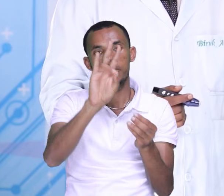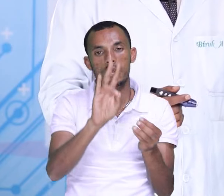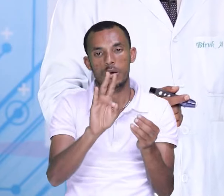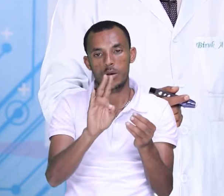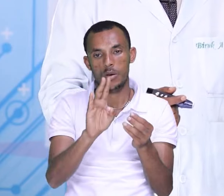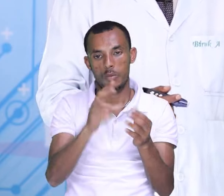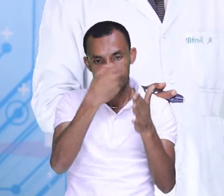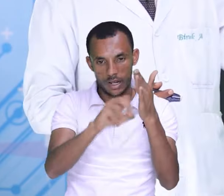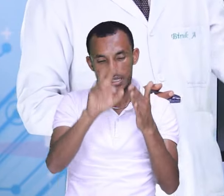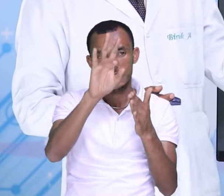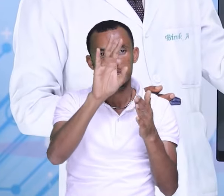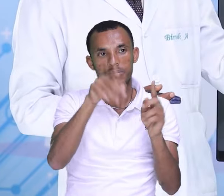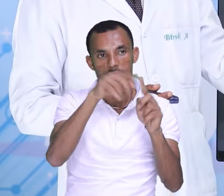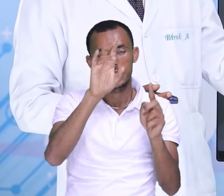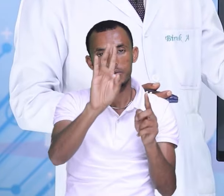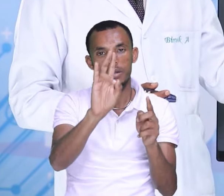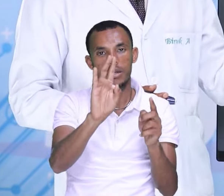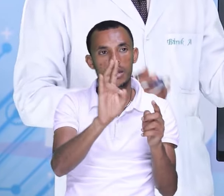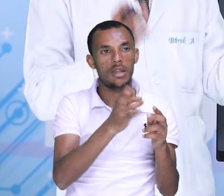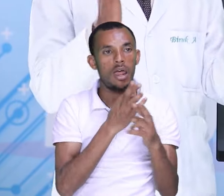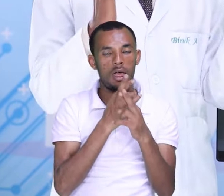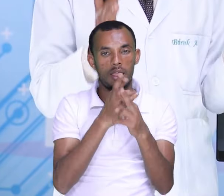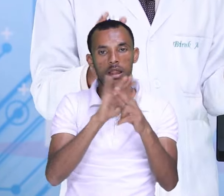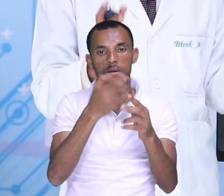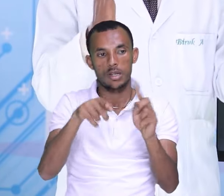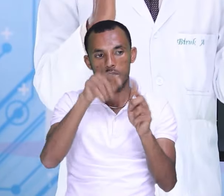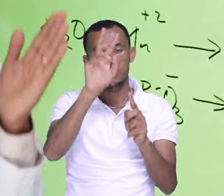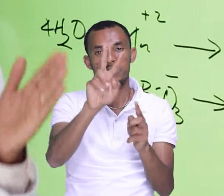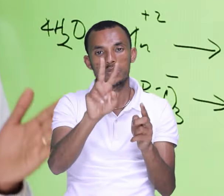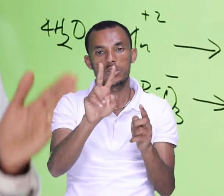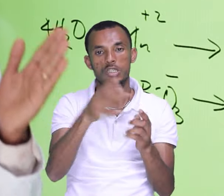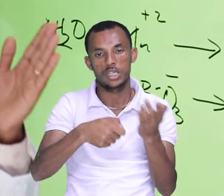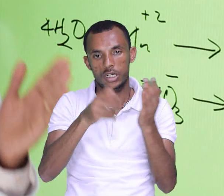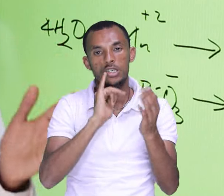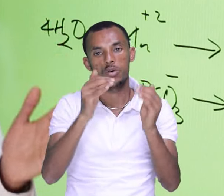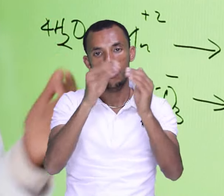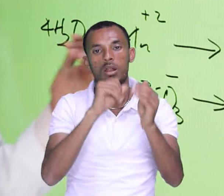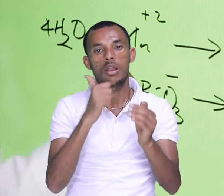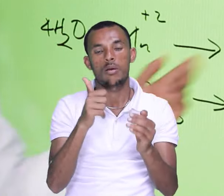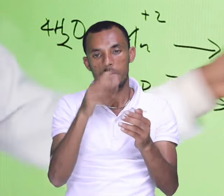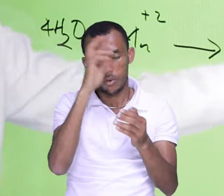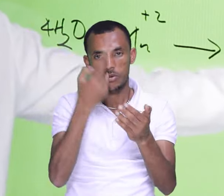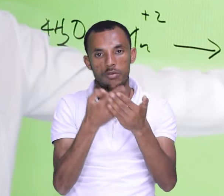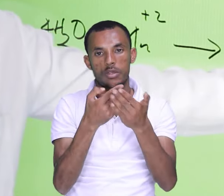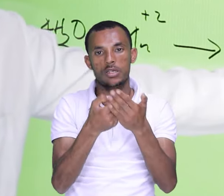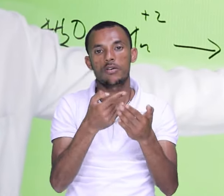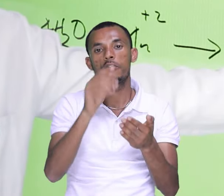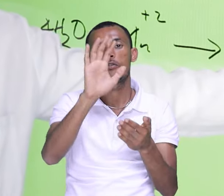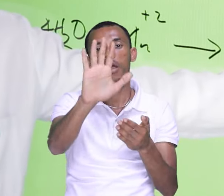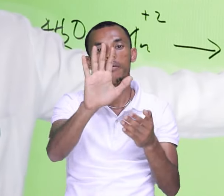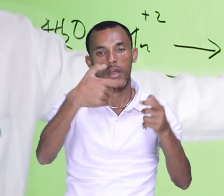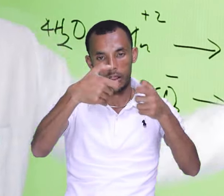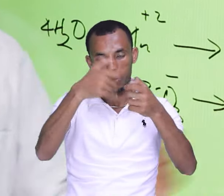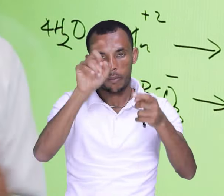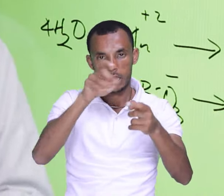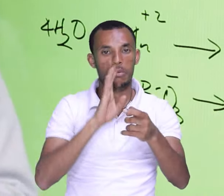position, +7. In reactant position, +2. Therefore, the charge is not equal. Because of this, 5 electrons must be